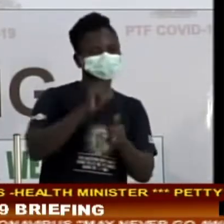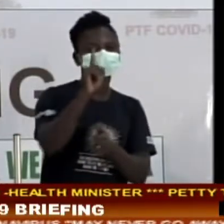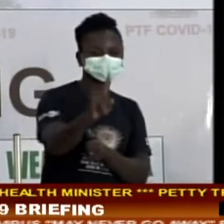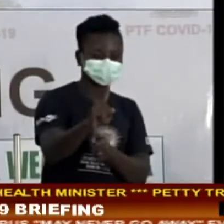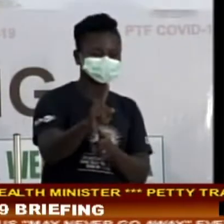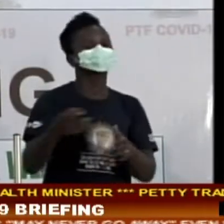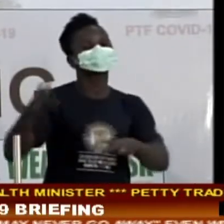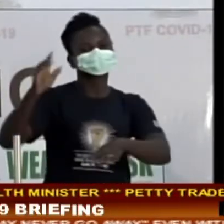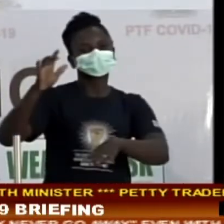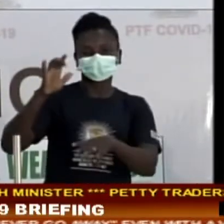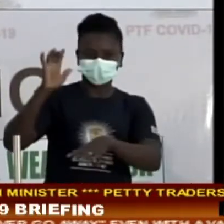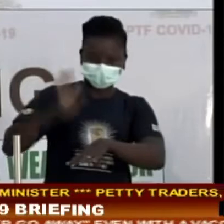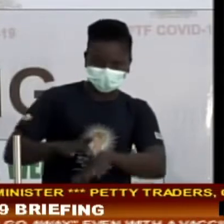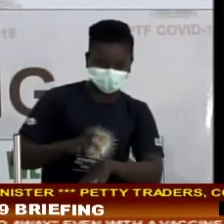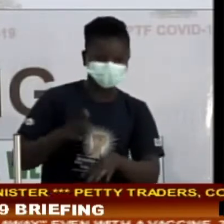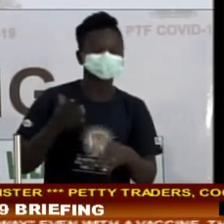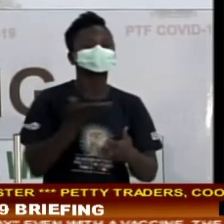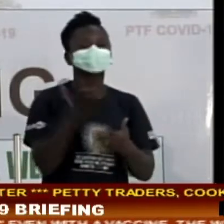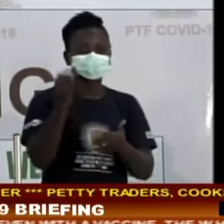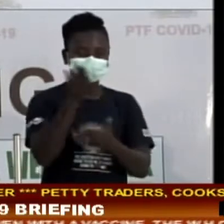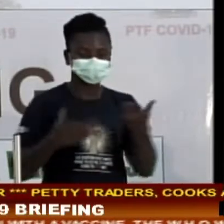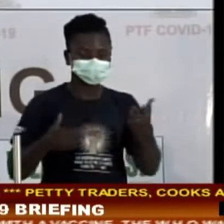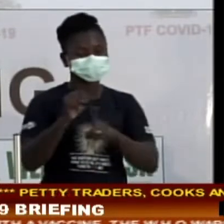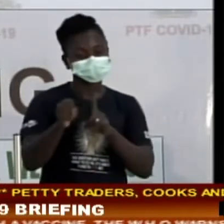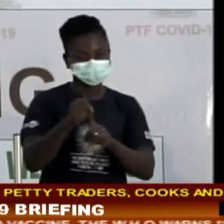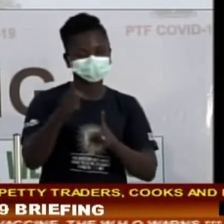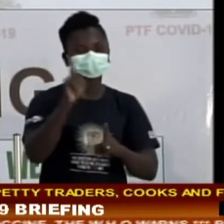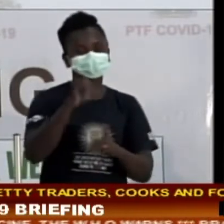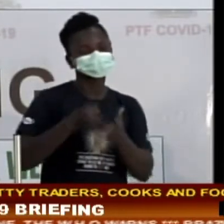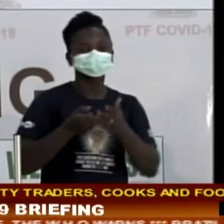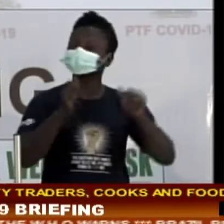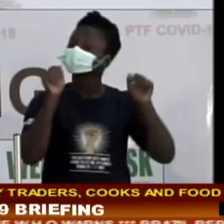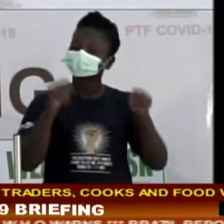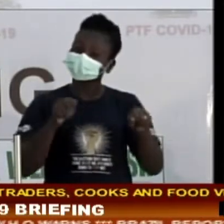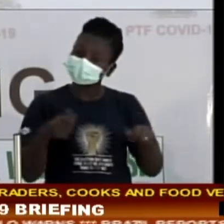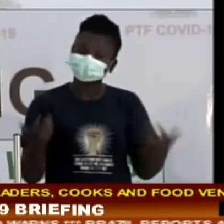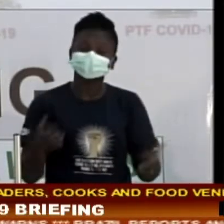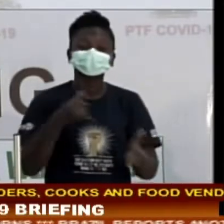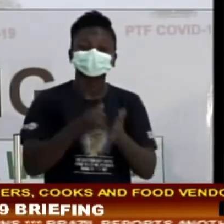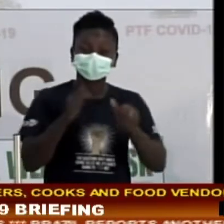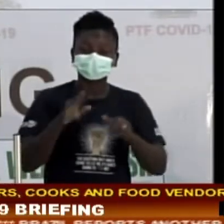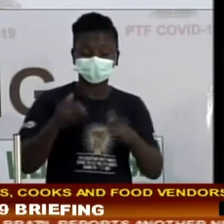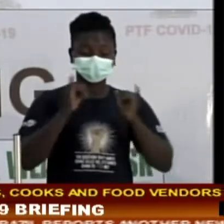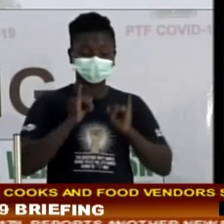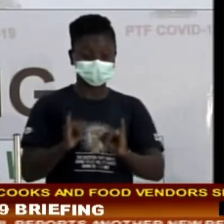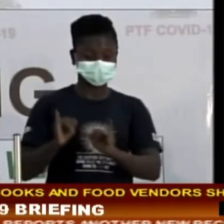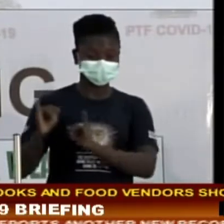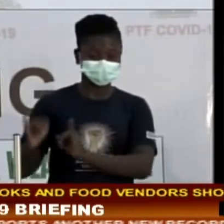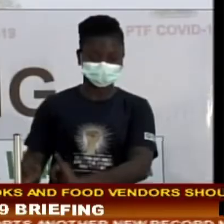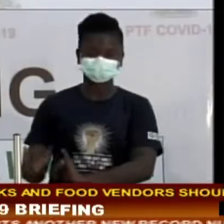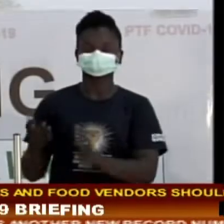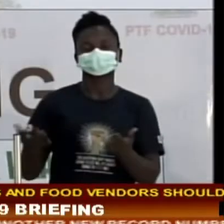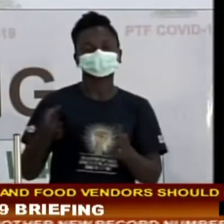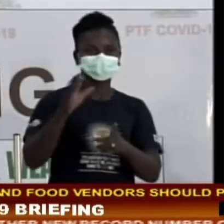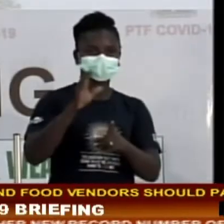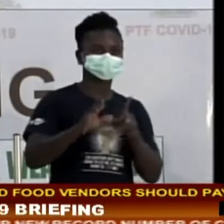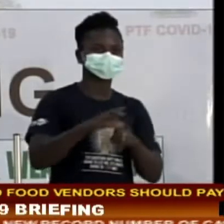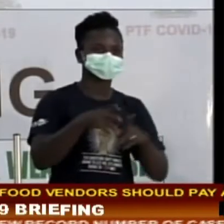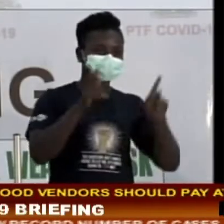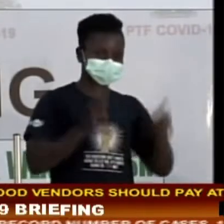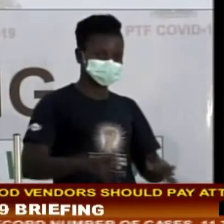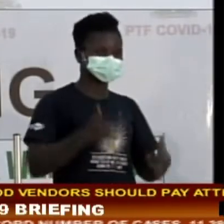circumstances where this is not possible they could also be individual circumstances and different illness personal circumstances